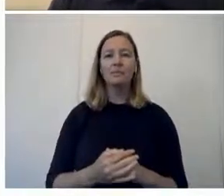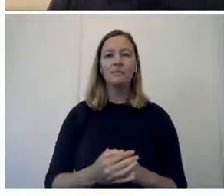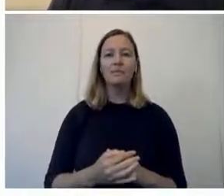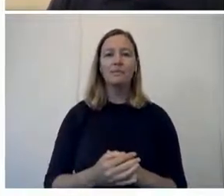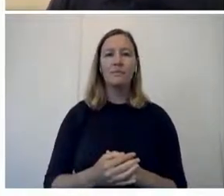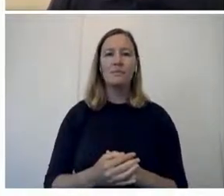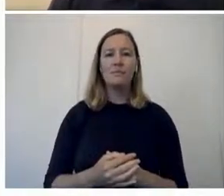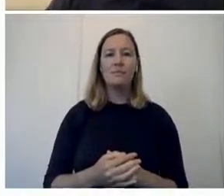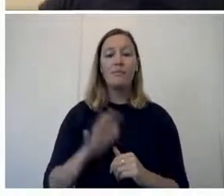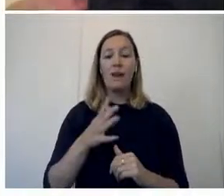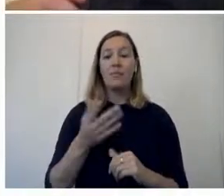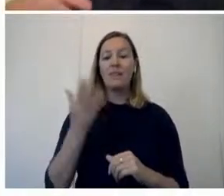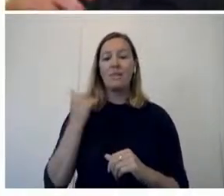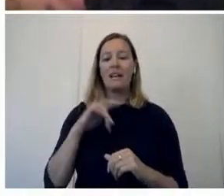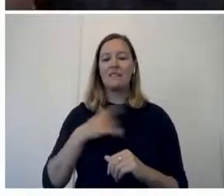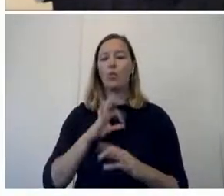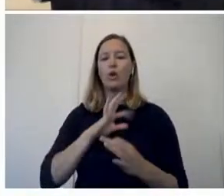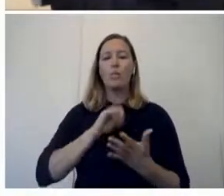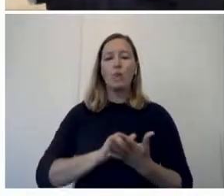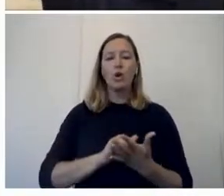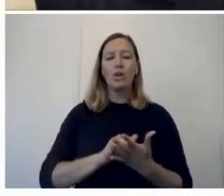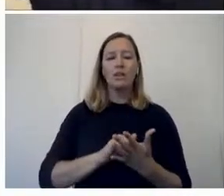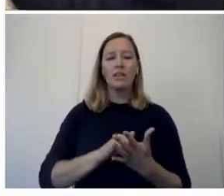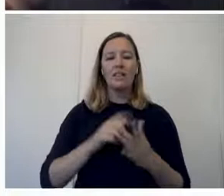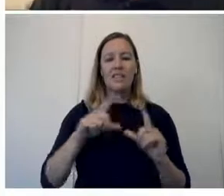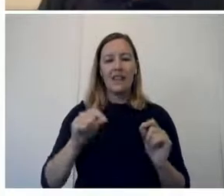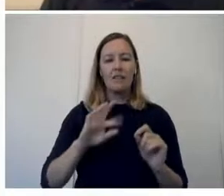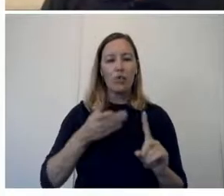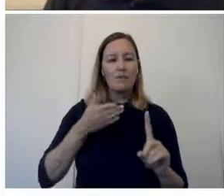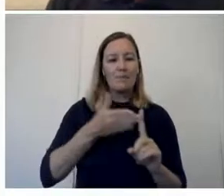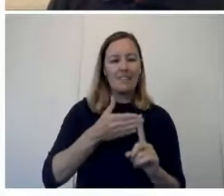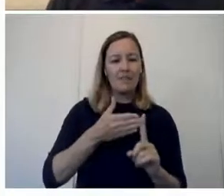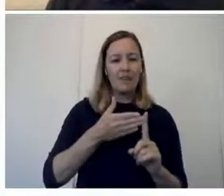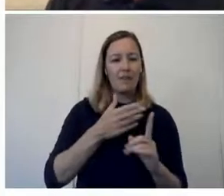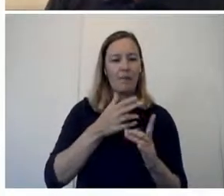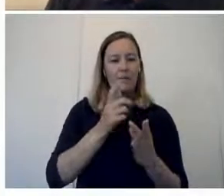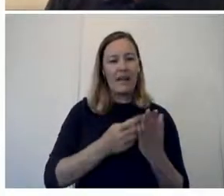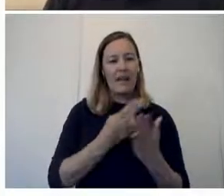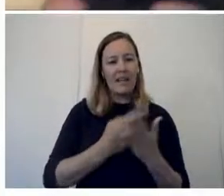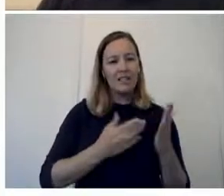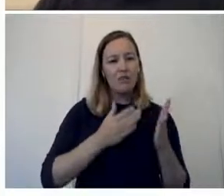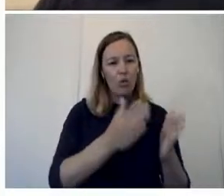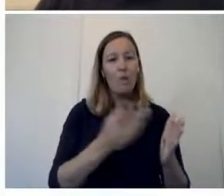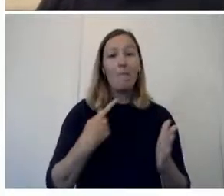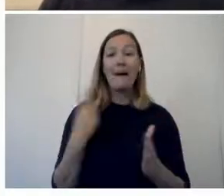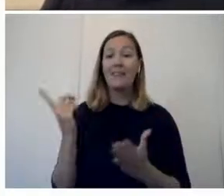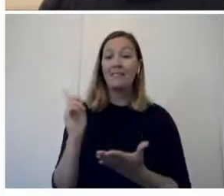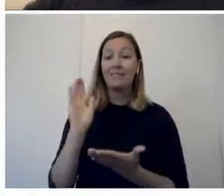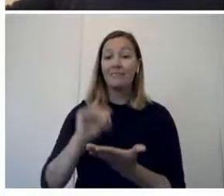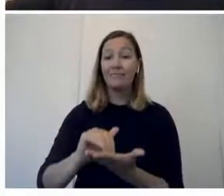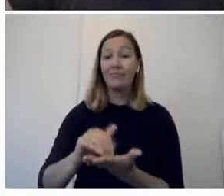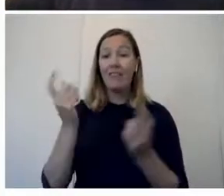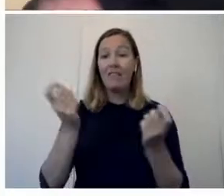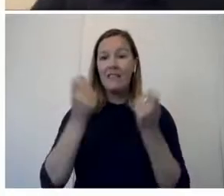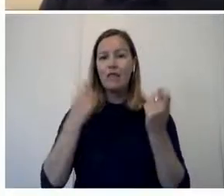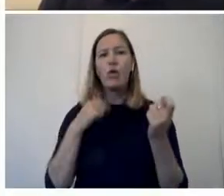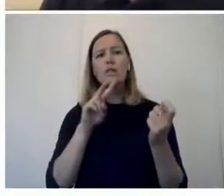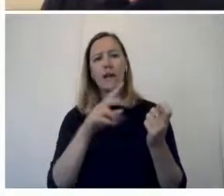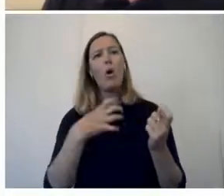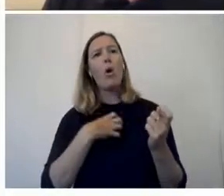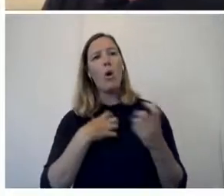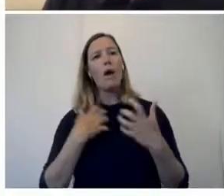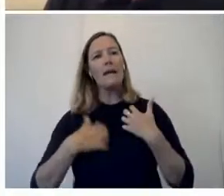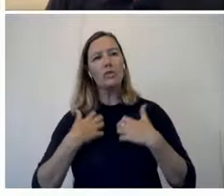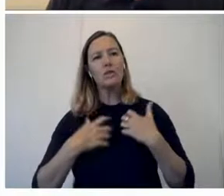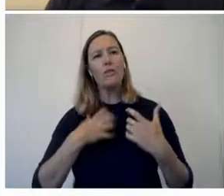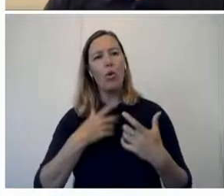book a ticket for and turn up to a venue on a particular night to go and see, you can just come across it at a festival or just take it in at a